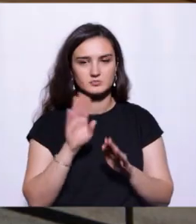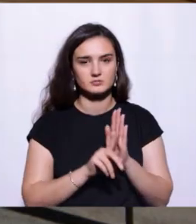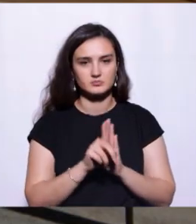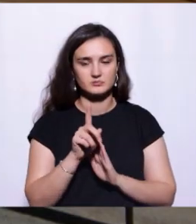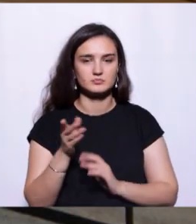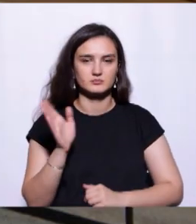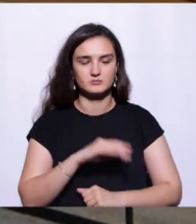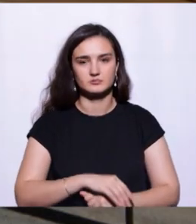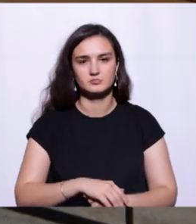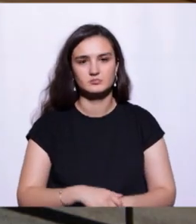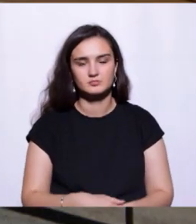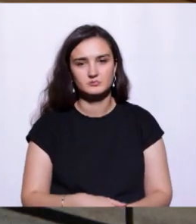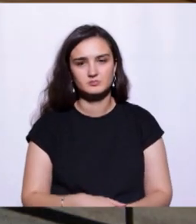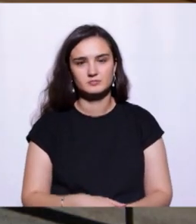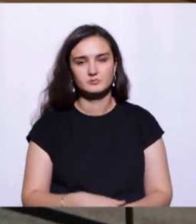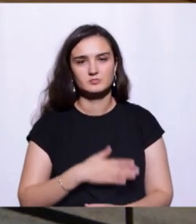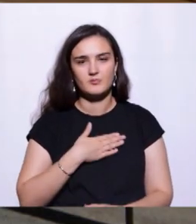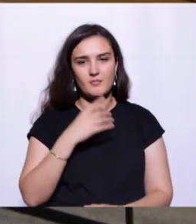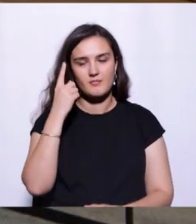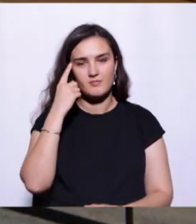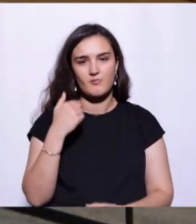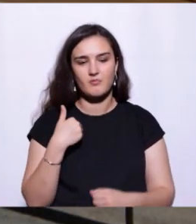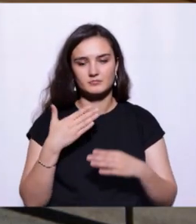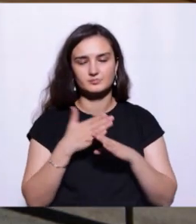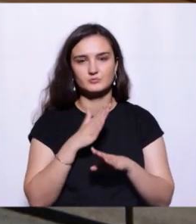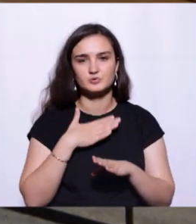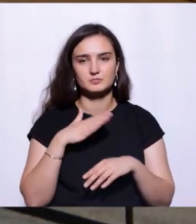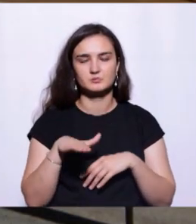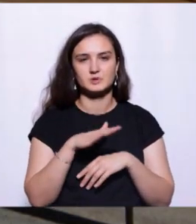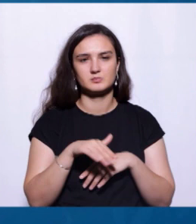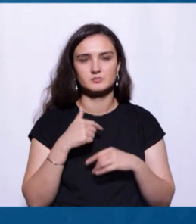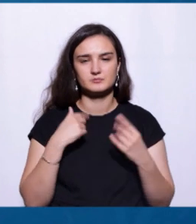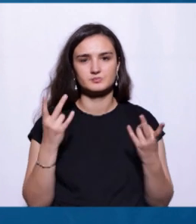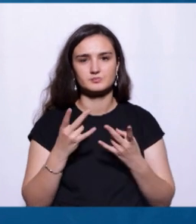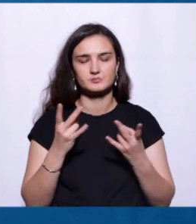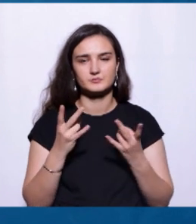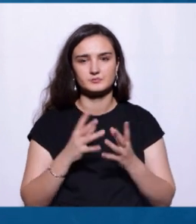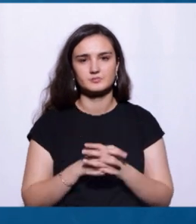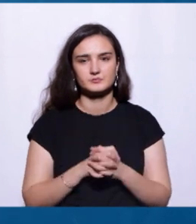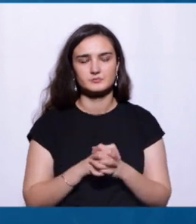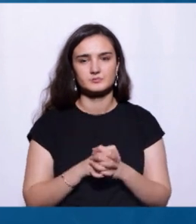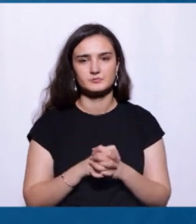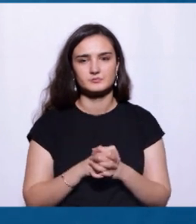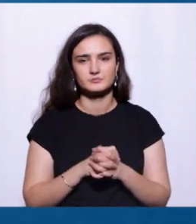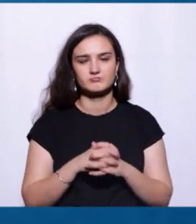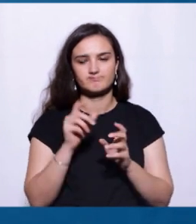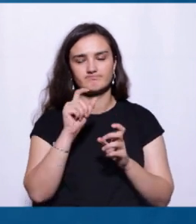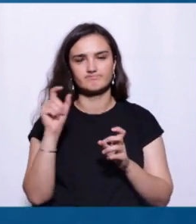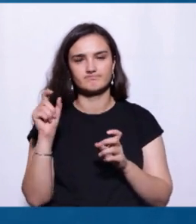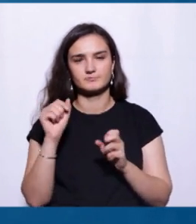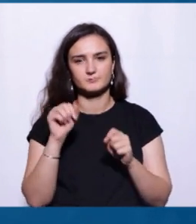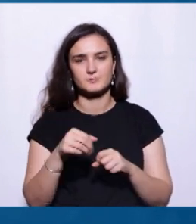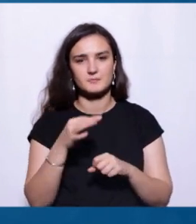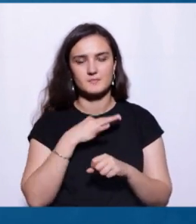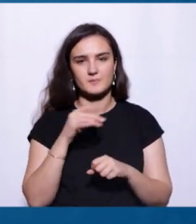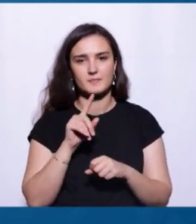start? Let's begin. I think I broke my leg. I need an blank. Mr. Carter, can you